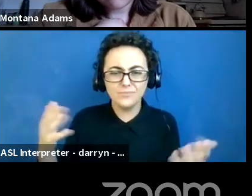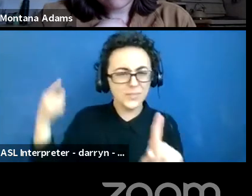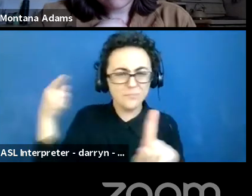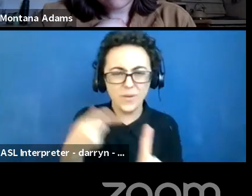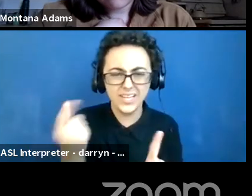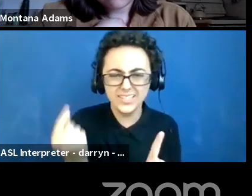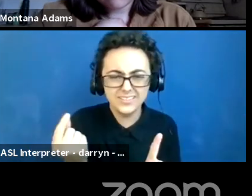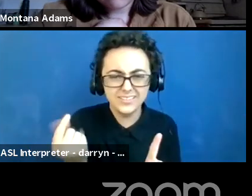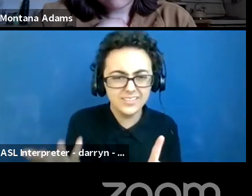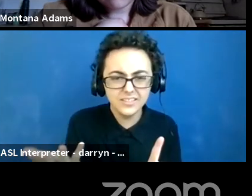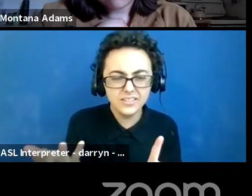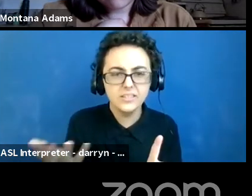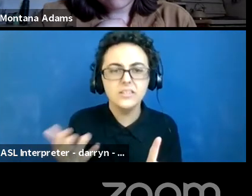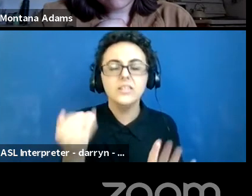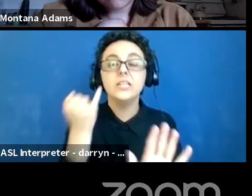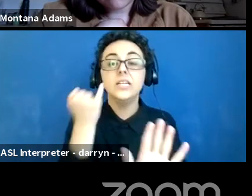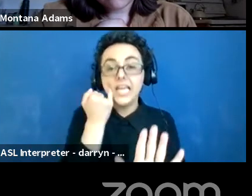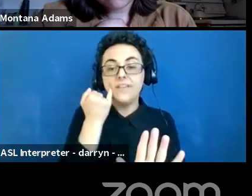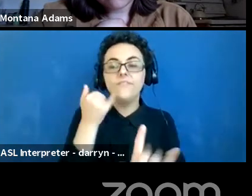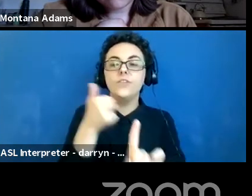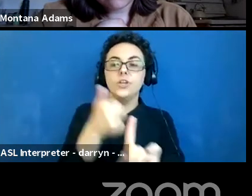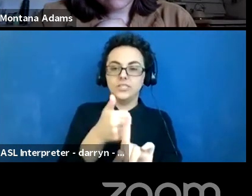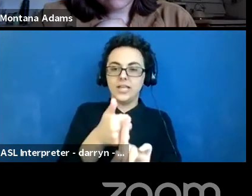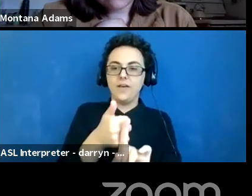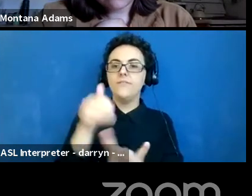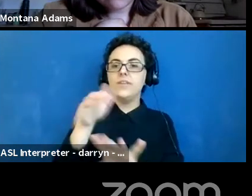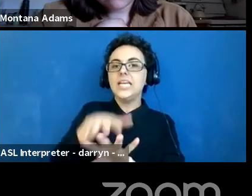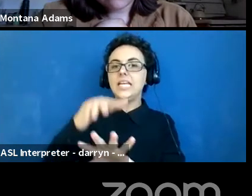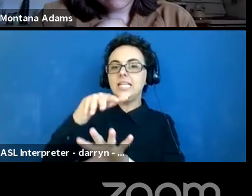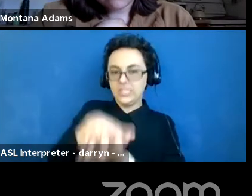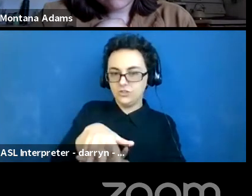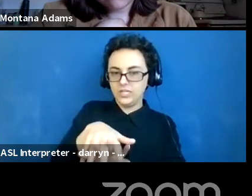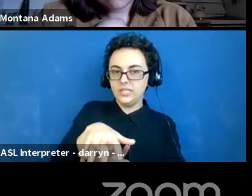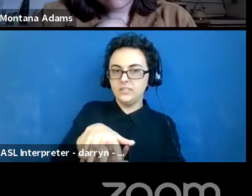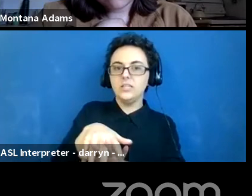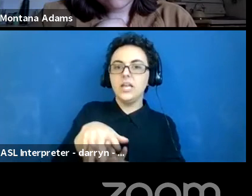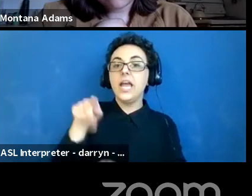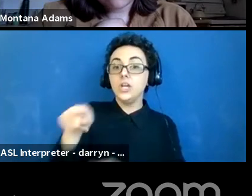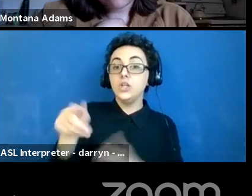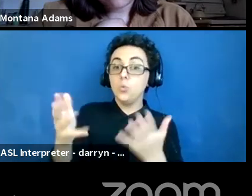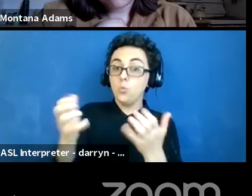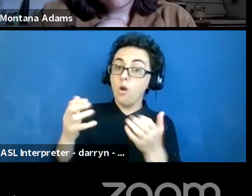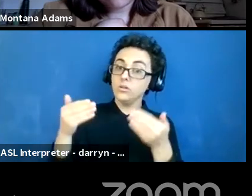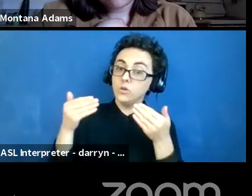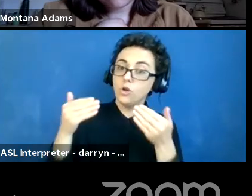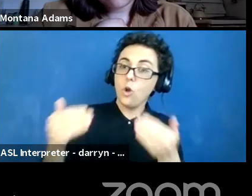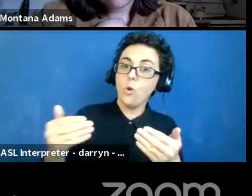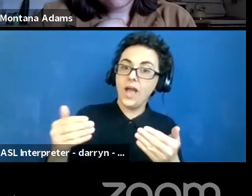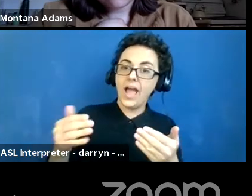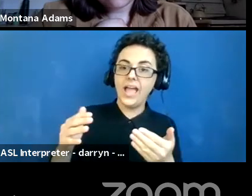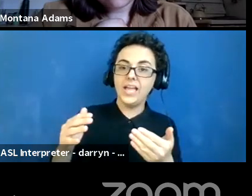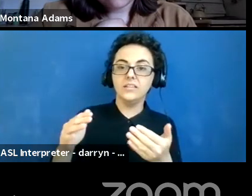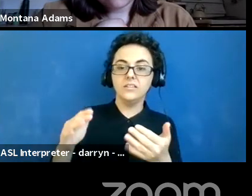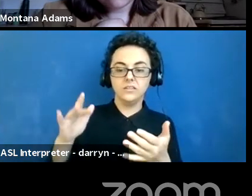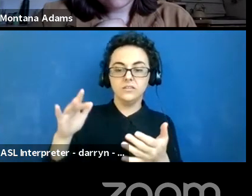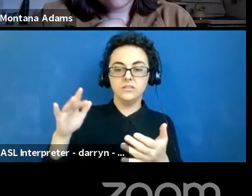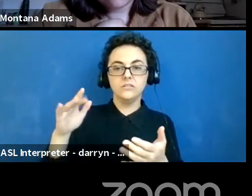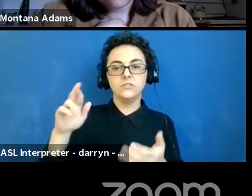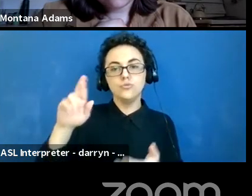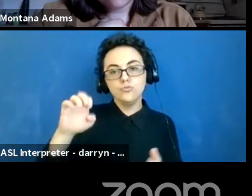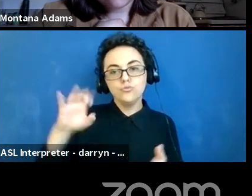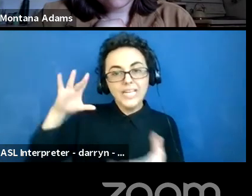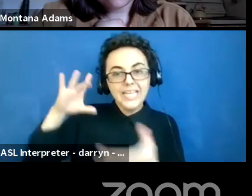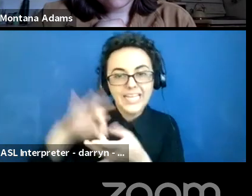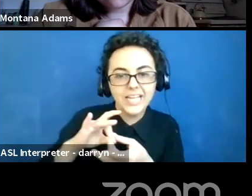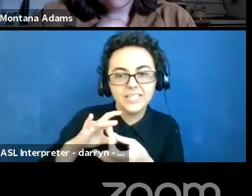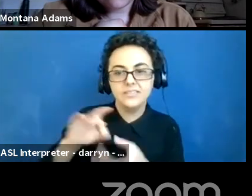if you are Indigenous and you want to make the effort to reconnect and reclaim that, I will say, please do the effort to do